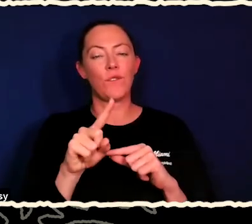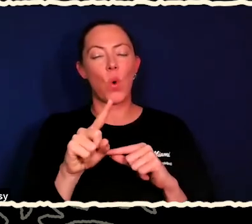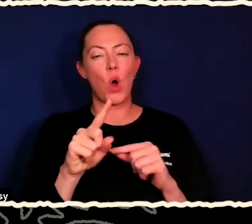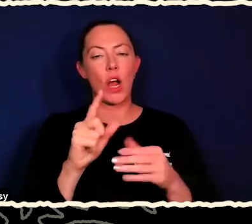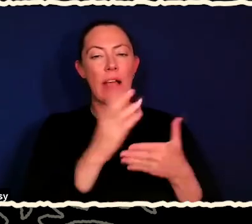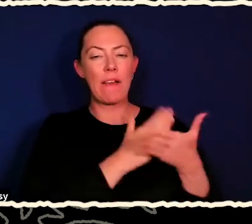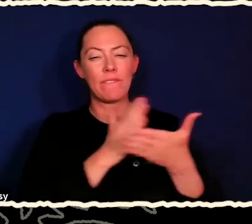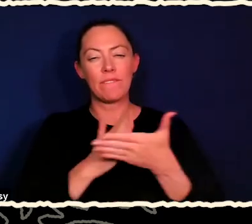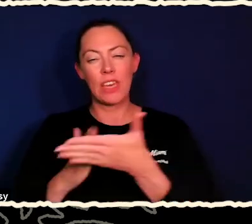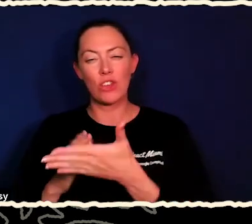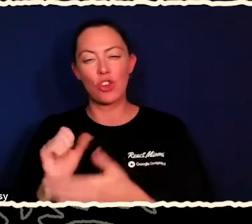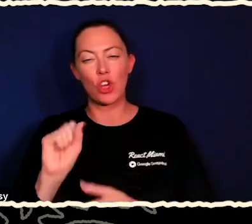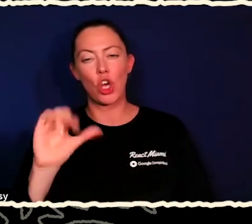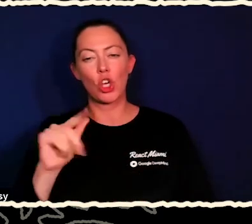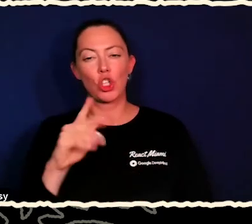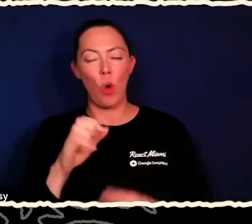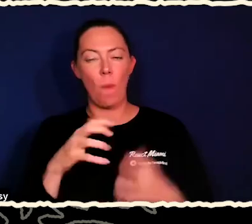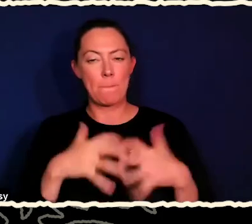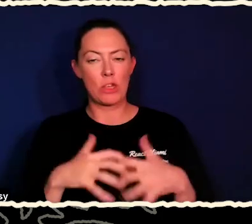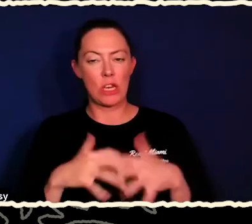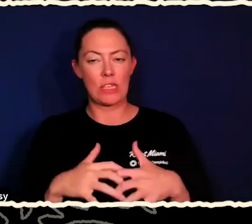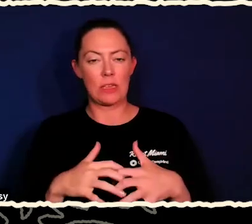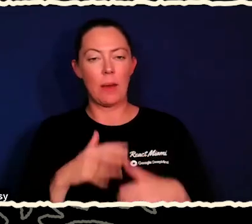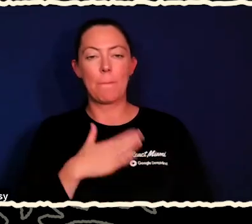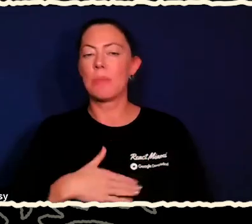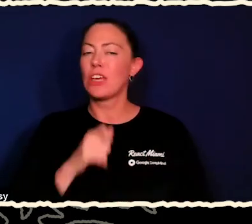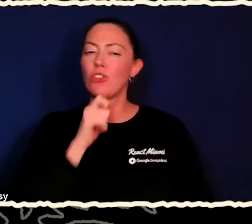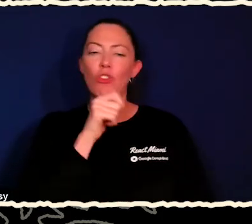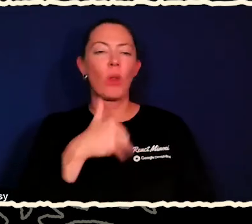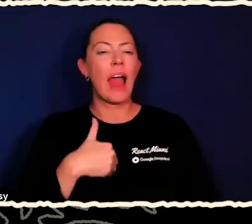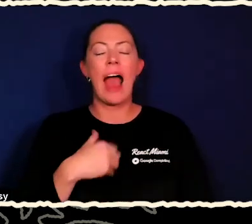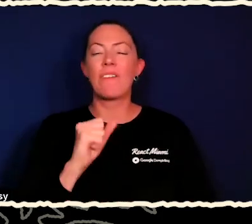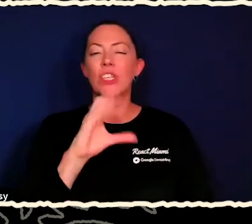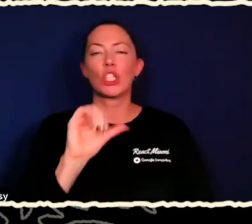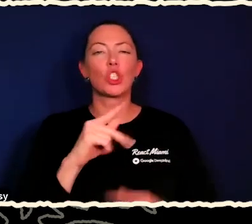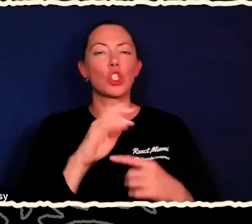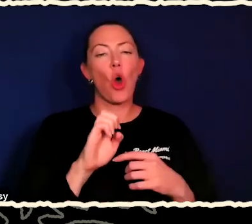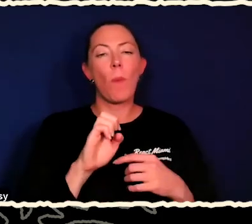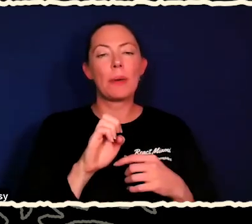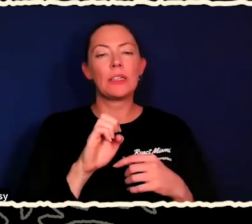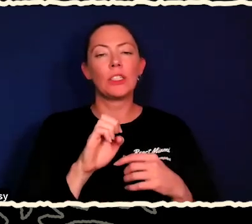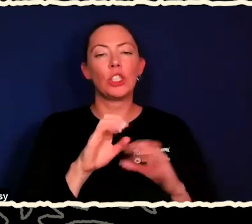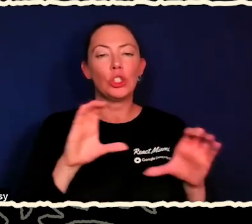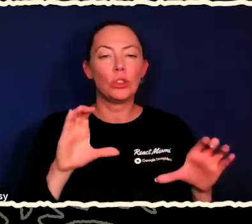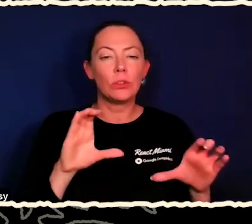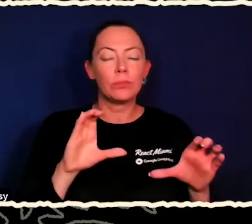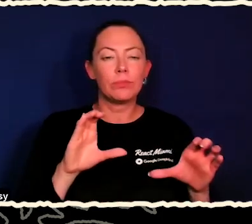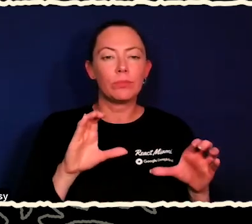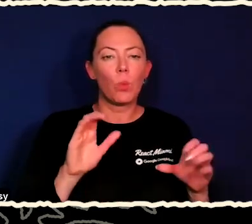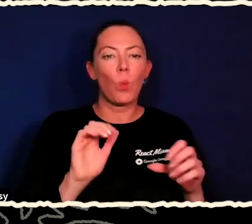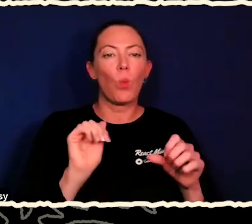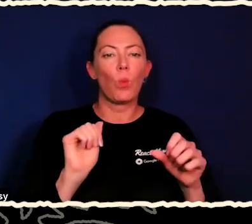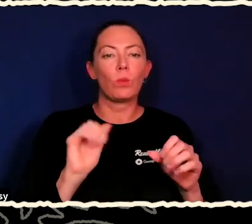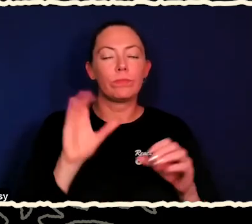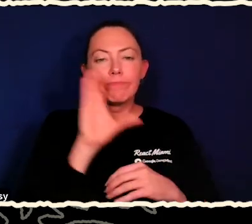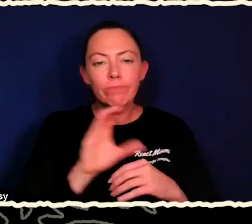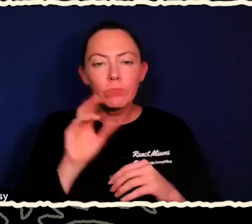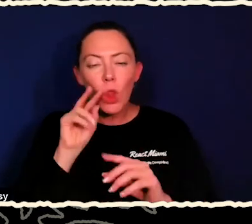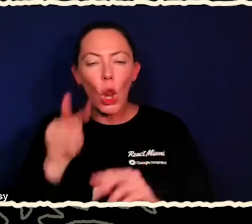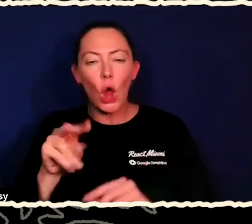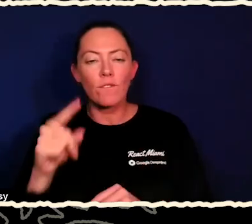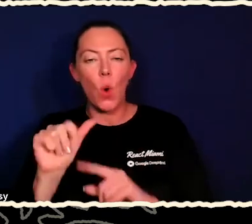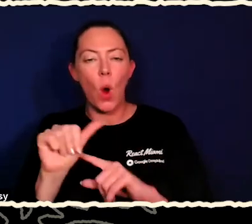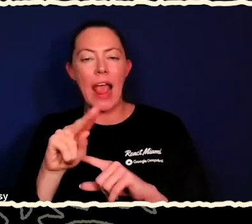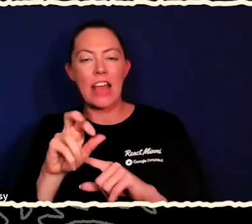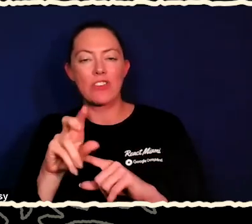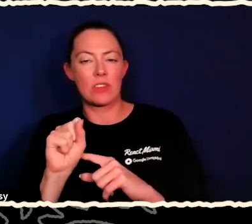do not have scope creep on agents. I know in a perfect world, we want one agent to do everything and a half, but that's not safe.